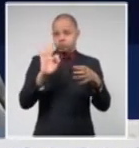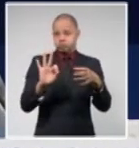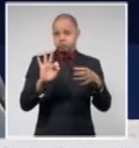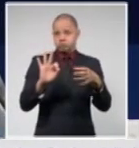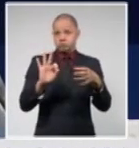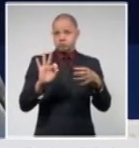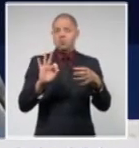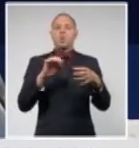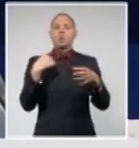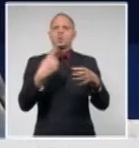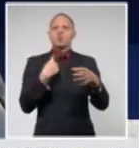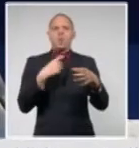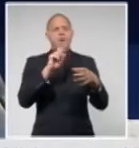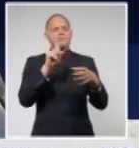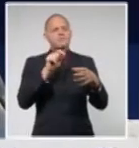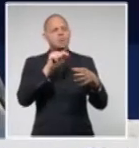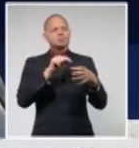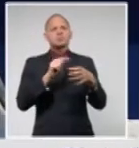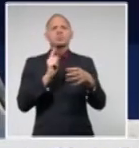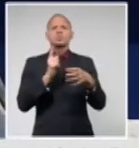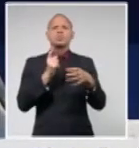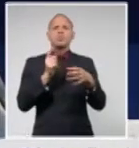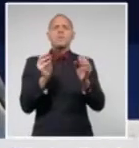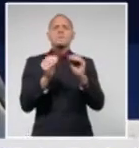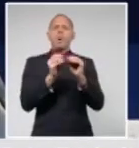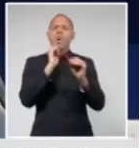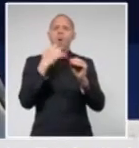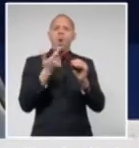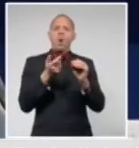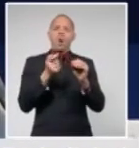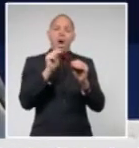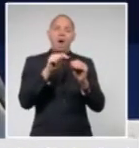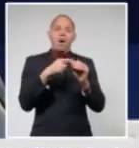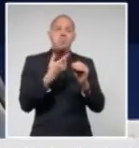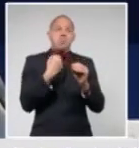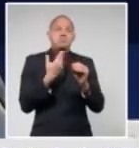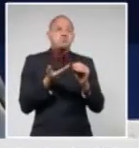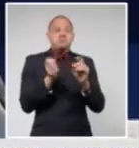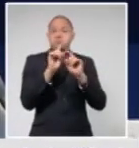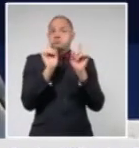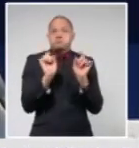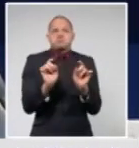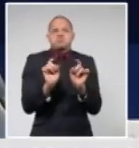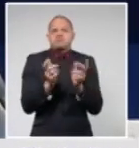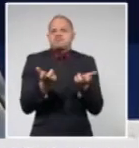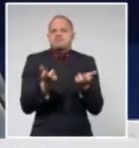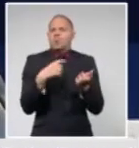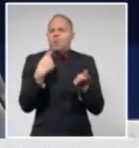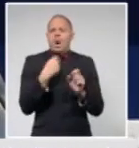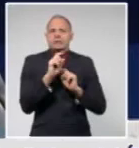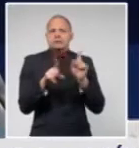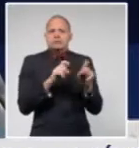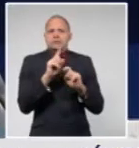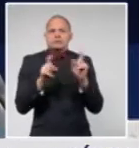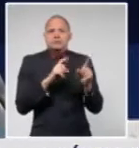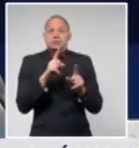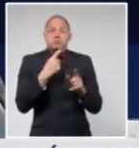in 63 cases reported over the last 15 days is still being investigated.